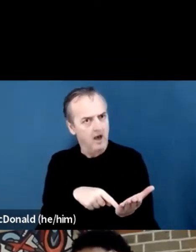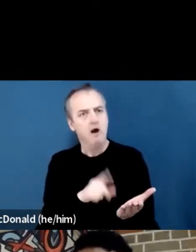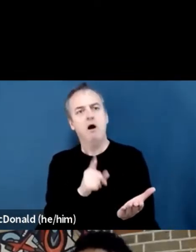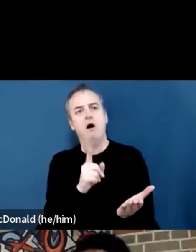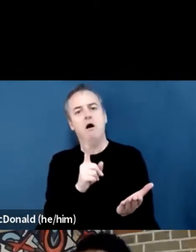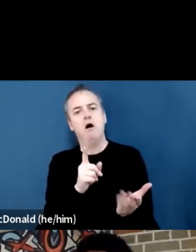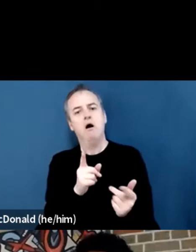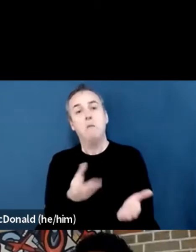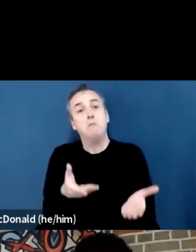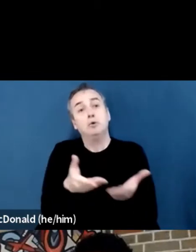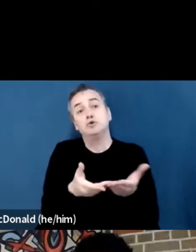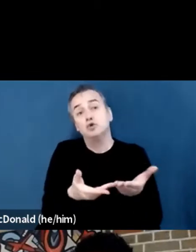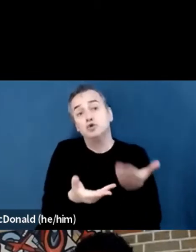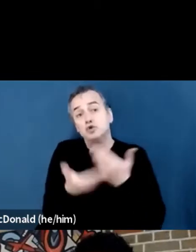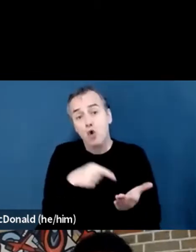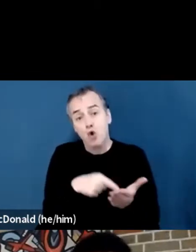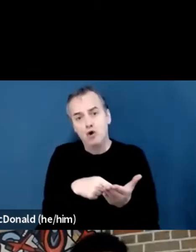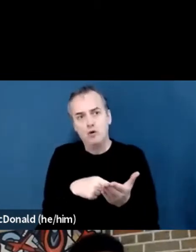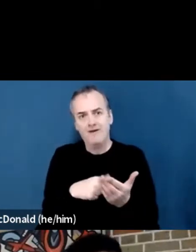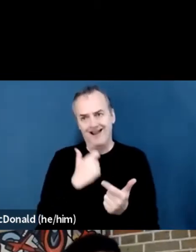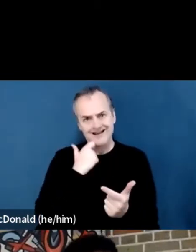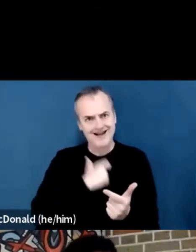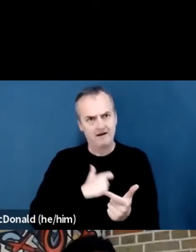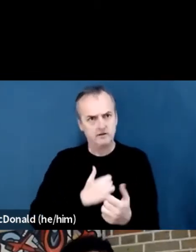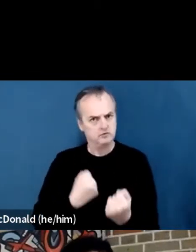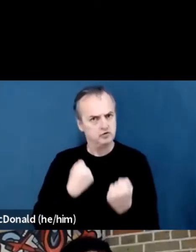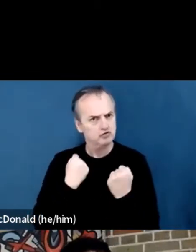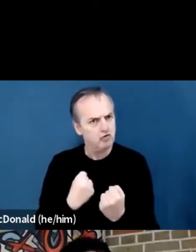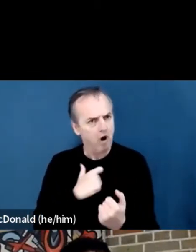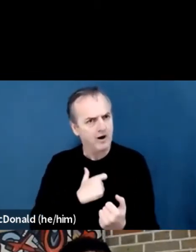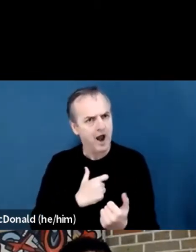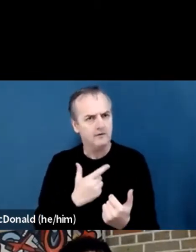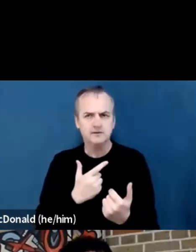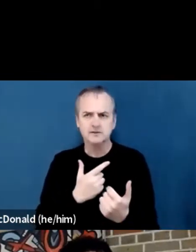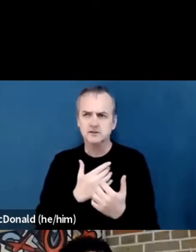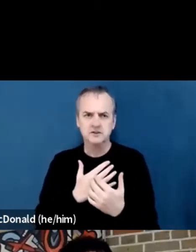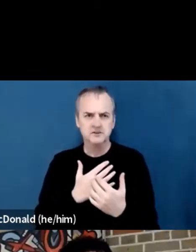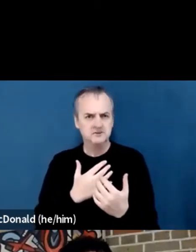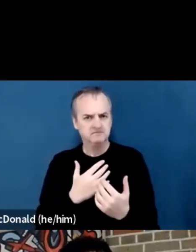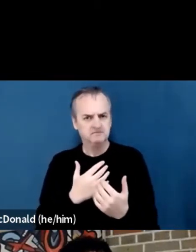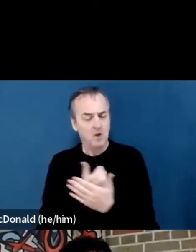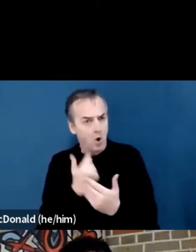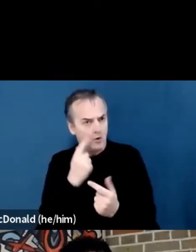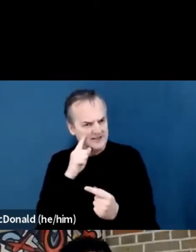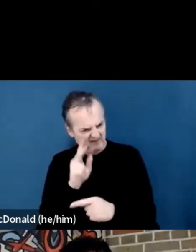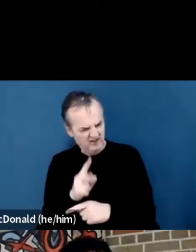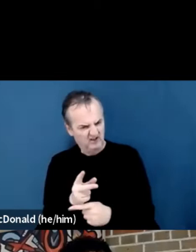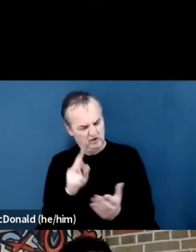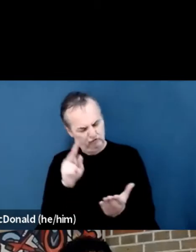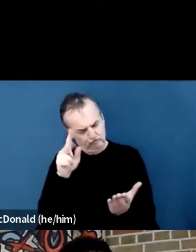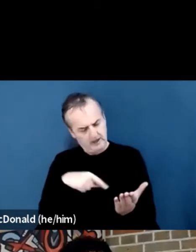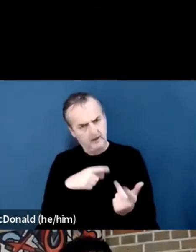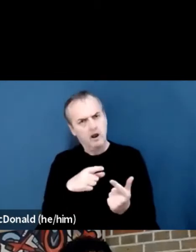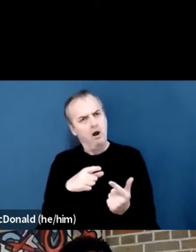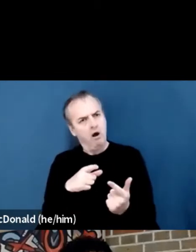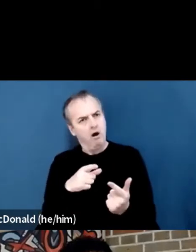a story with big characters and big heart. Like, I'm always going to look at something and want to